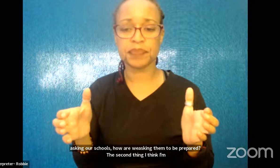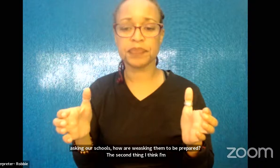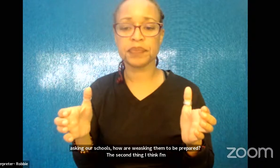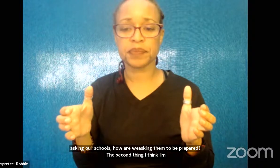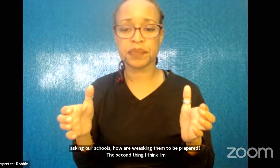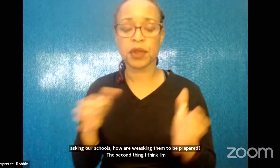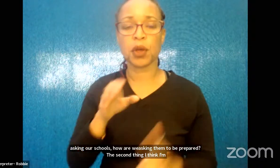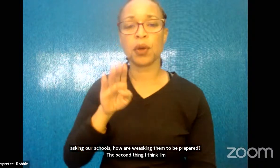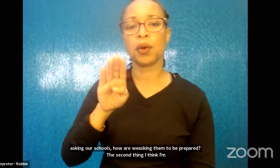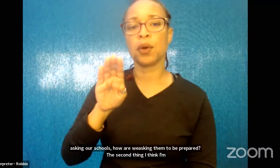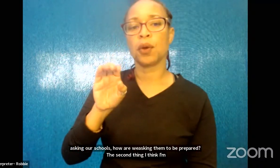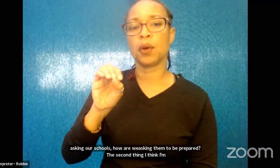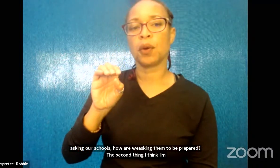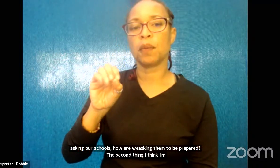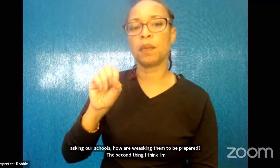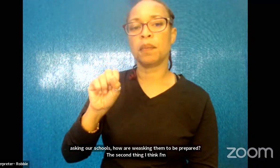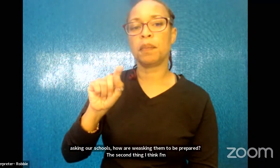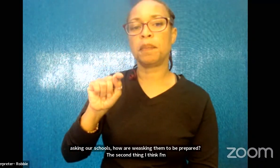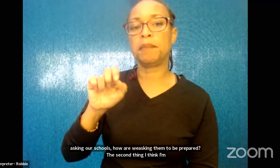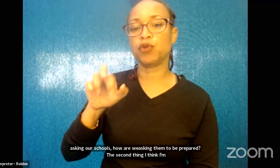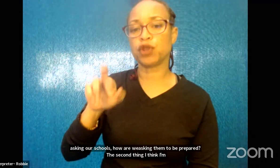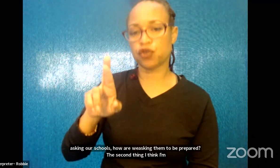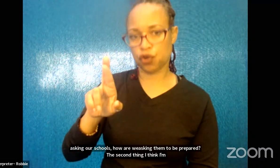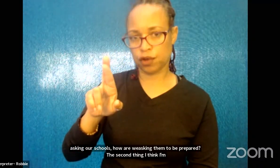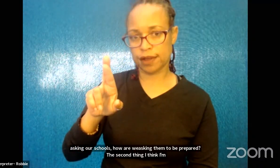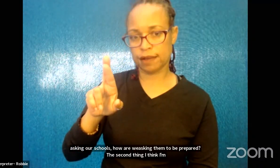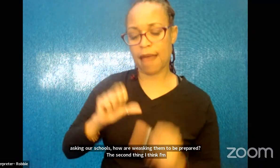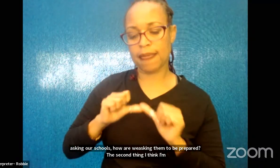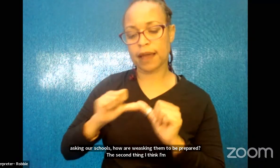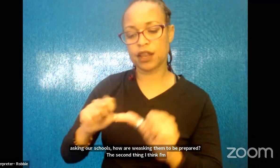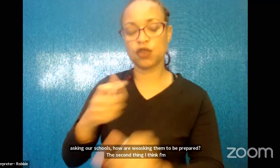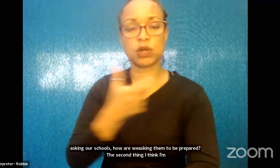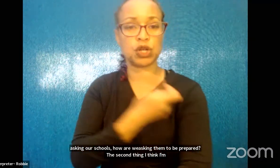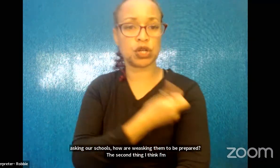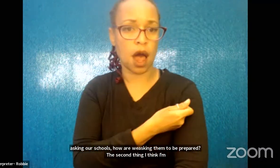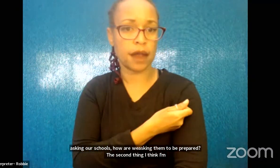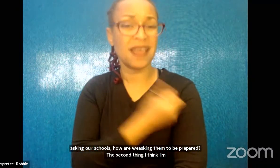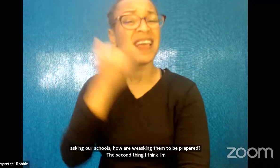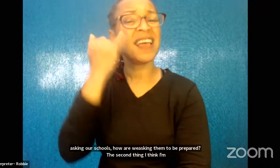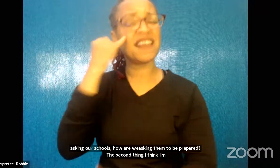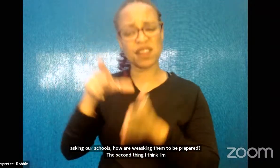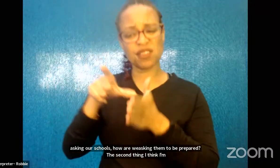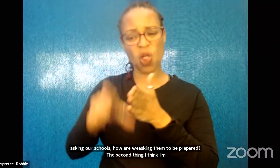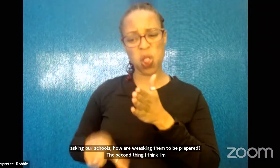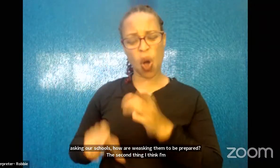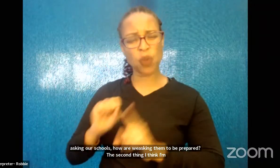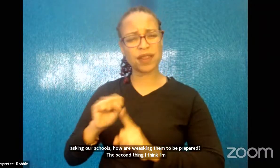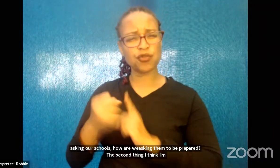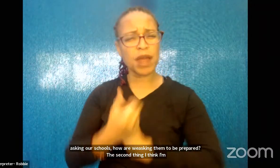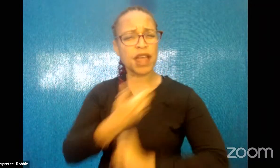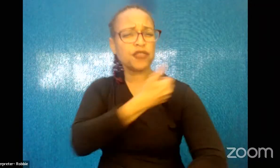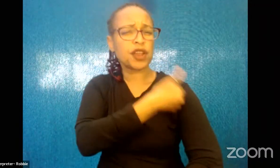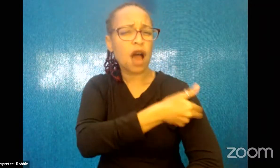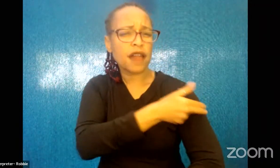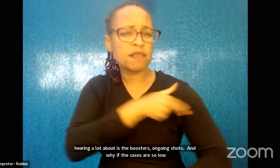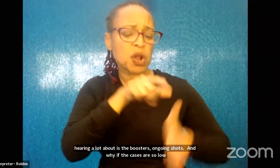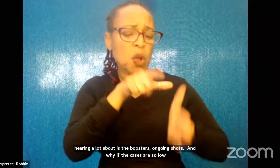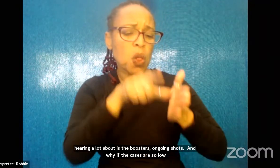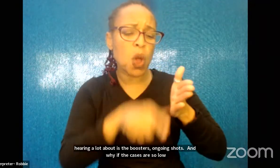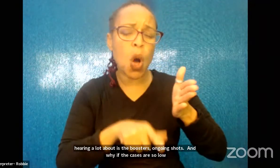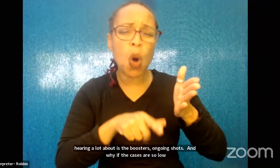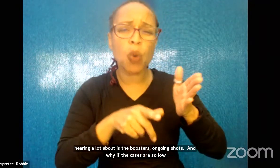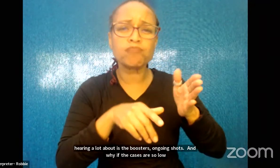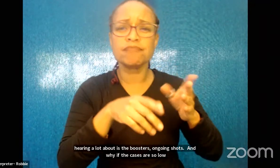boosters and the ongoing shots, and why, if the cases are so low and hospital rates are so low, why are we still